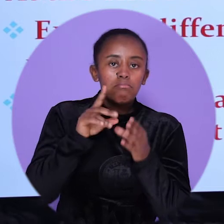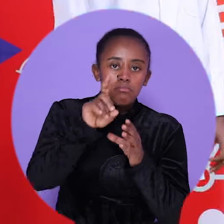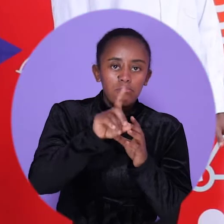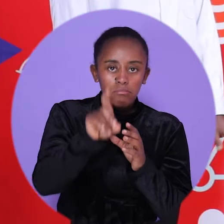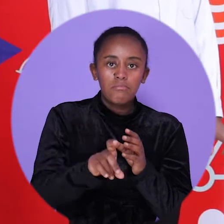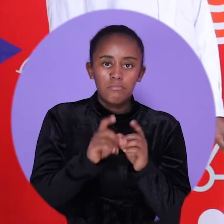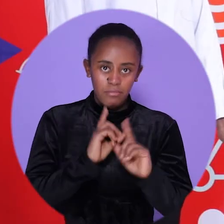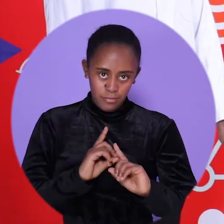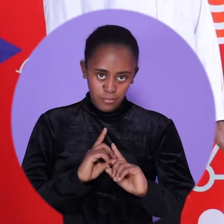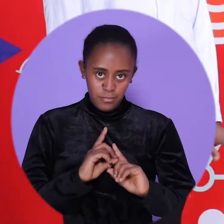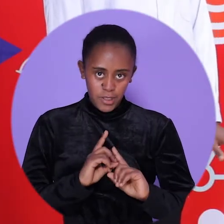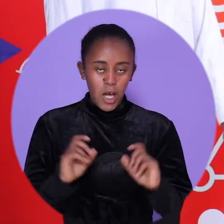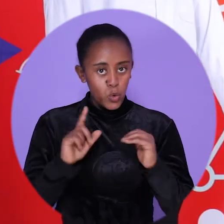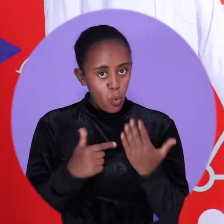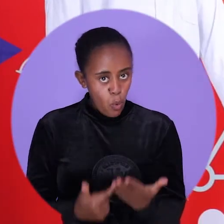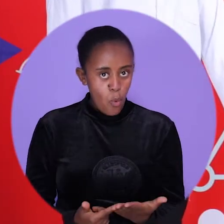shape. So